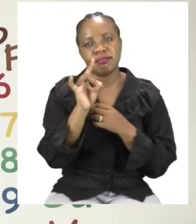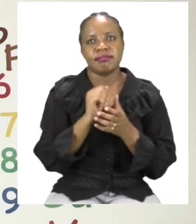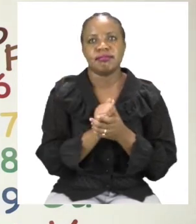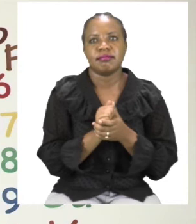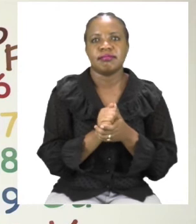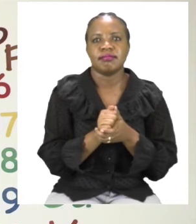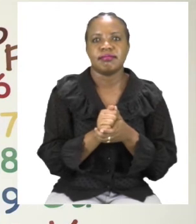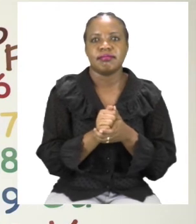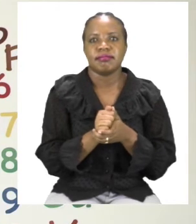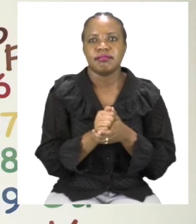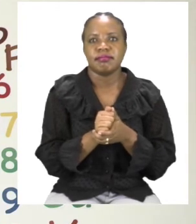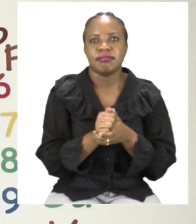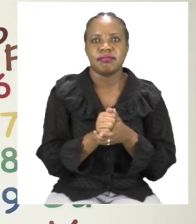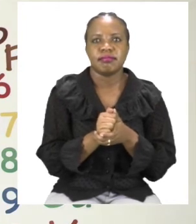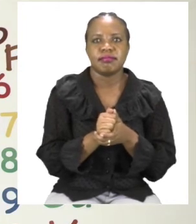28.